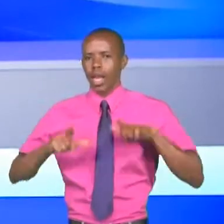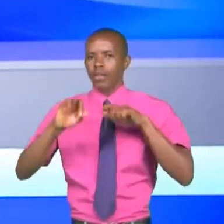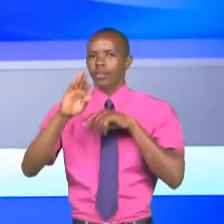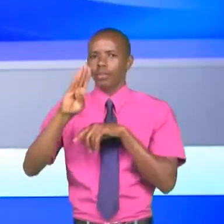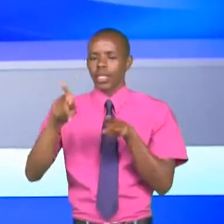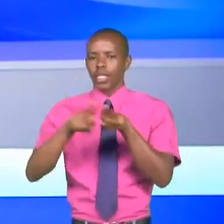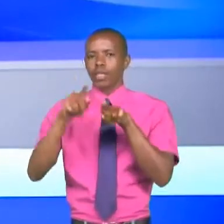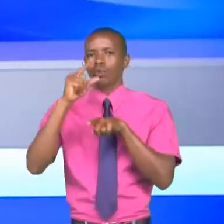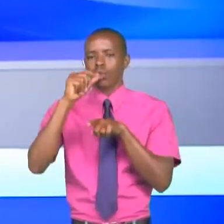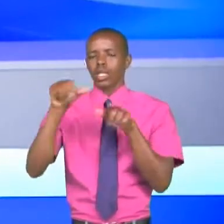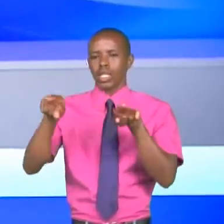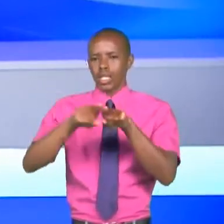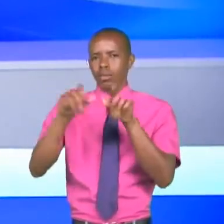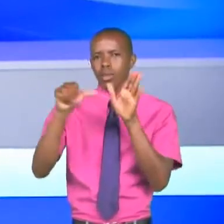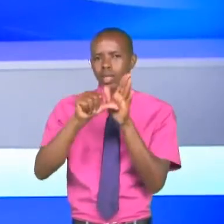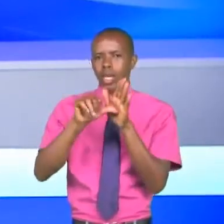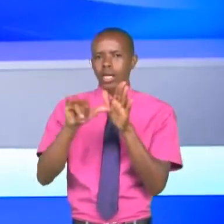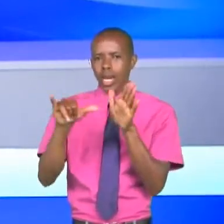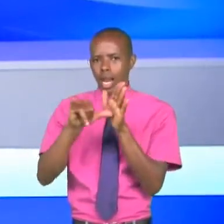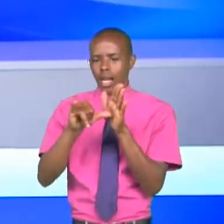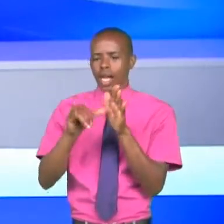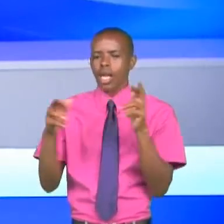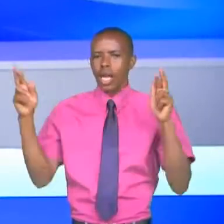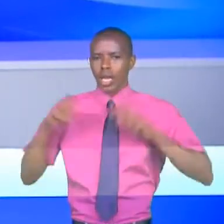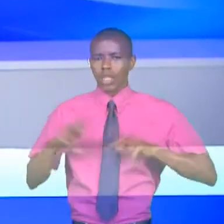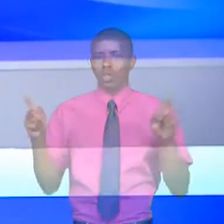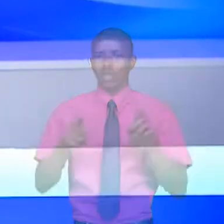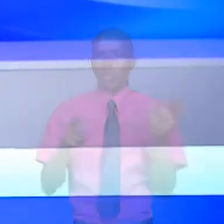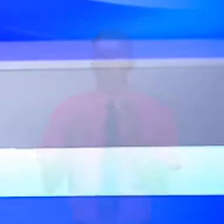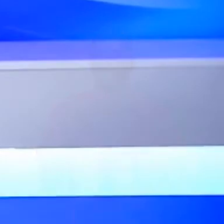and on YouTube. A short break, we'll be back with more.